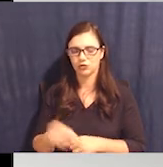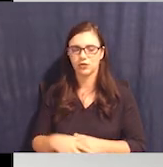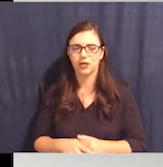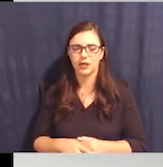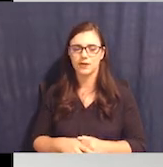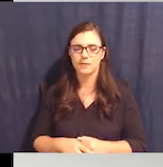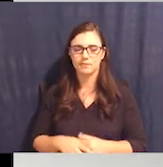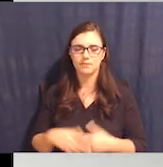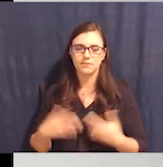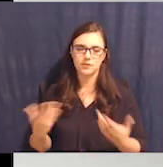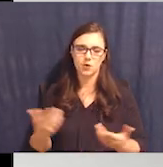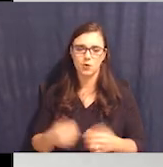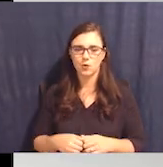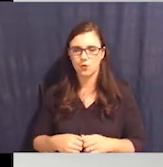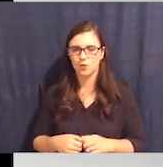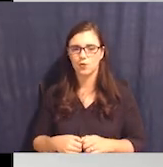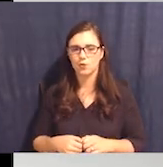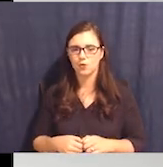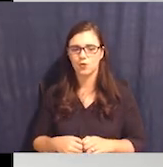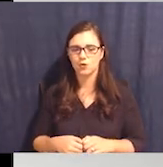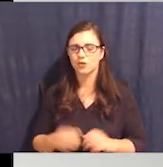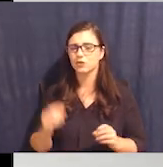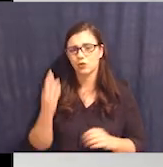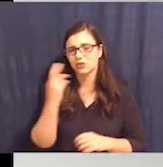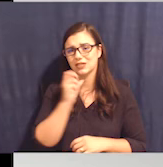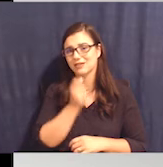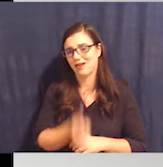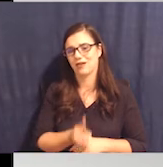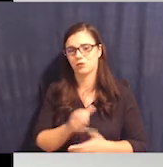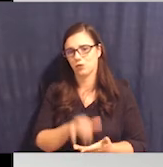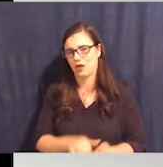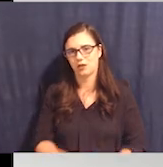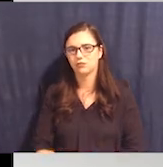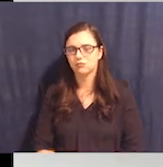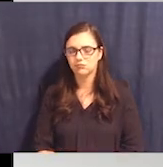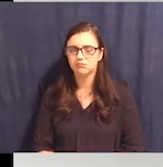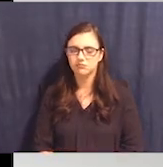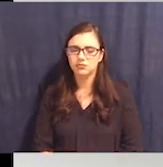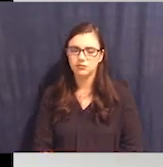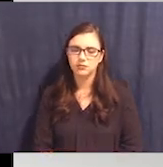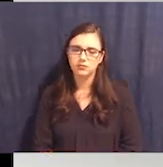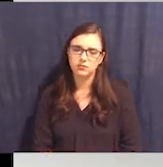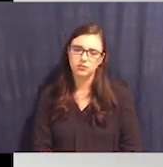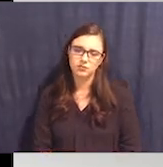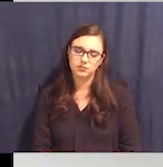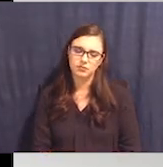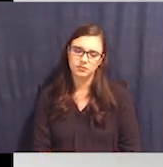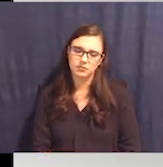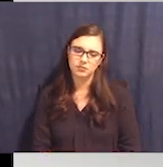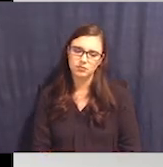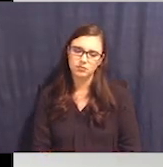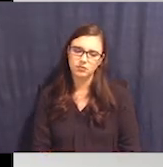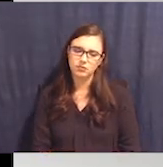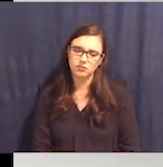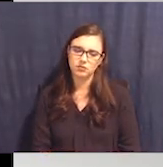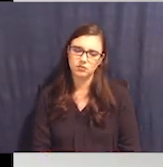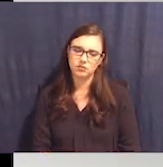return. So there's no reason not to do it. Yes?